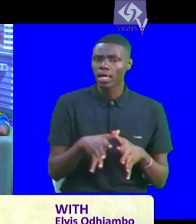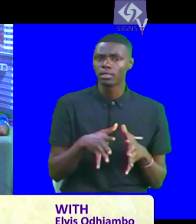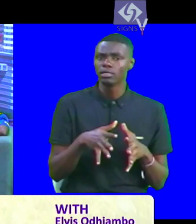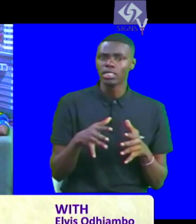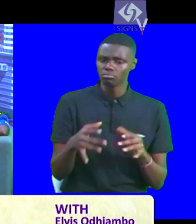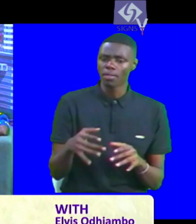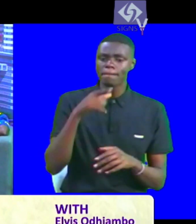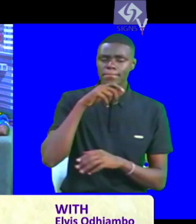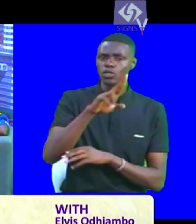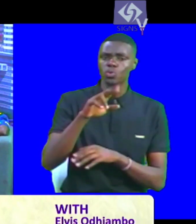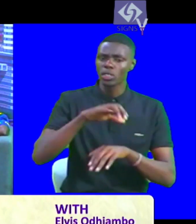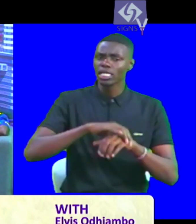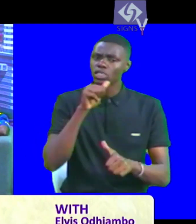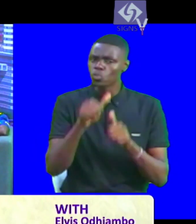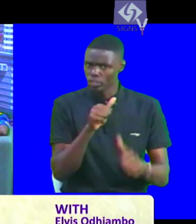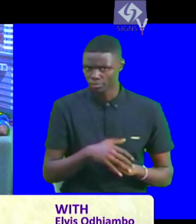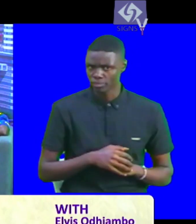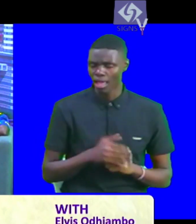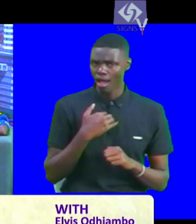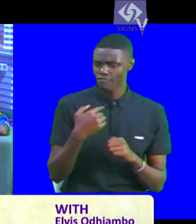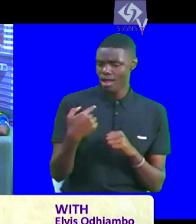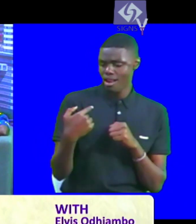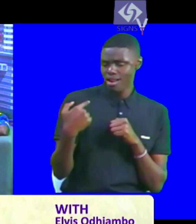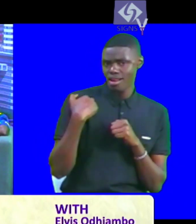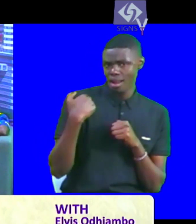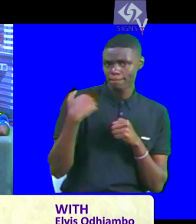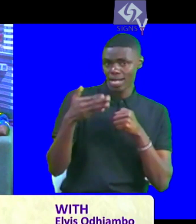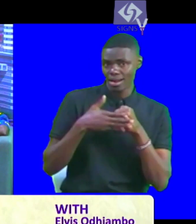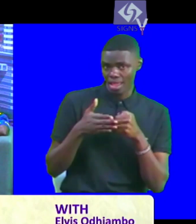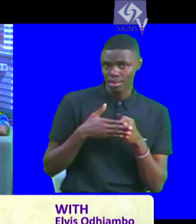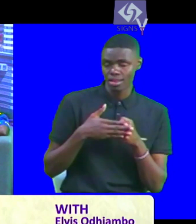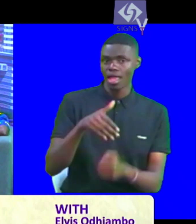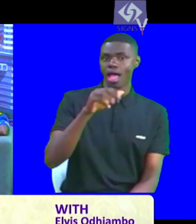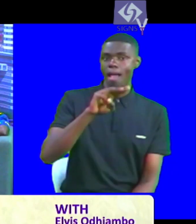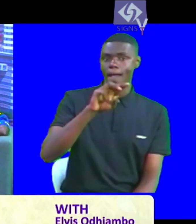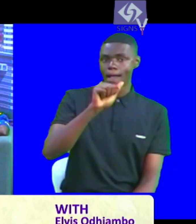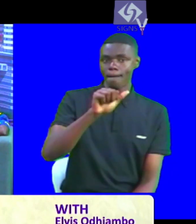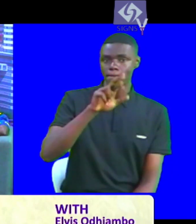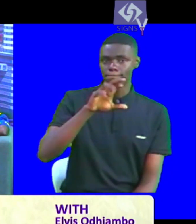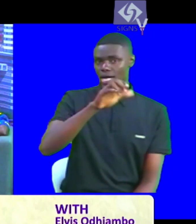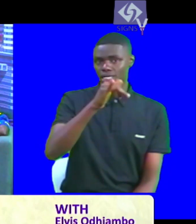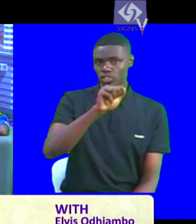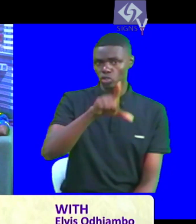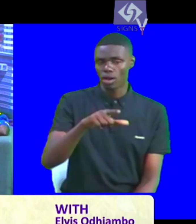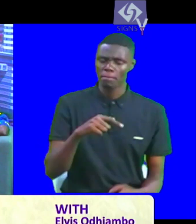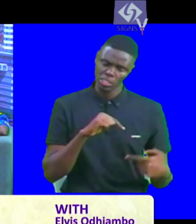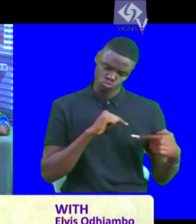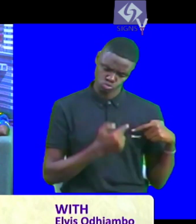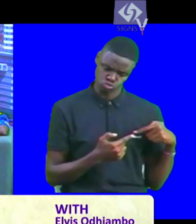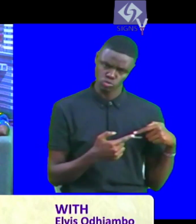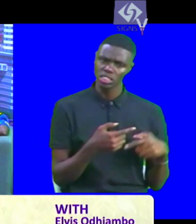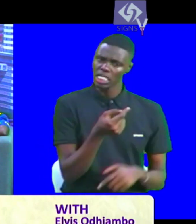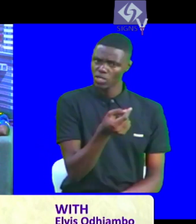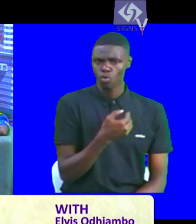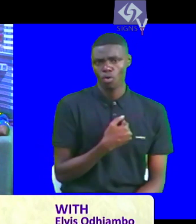kind of player are we, is United getting generally? Of course, kuna number 9 pale Martial, but then again amekuwa is